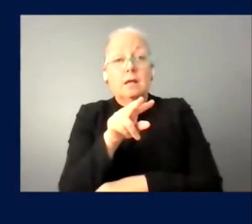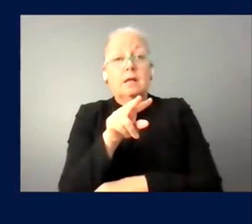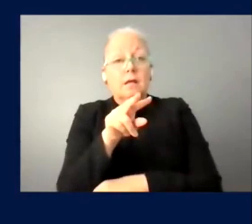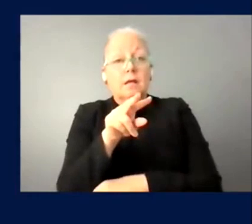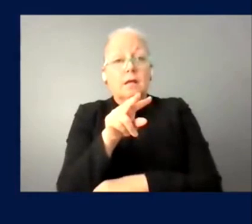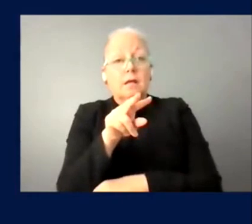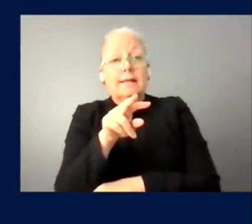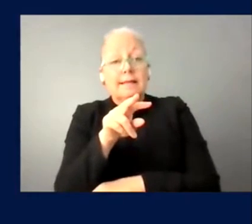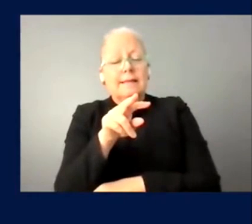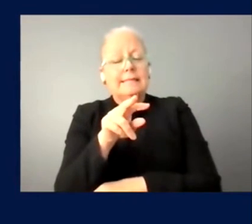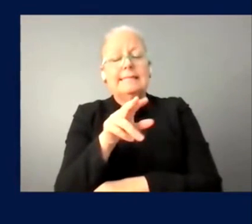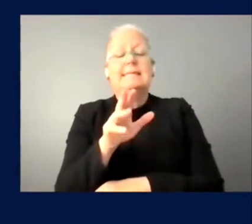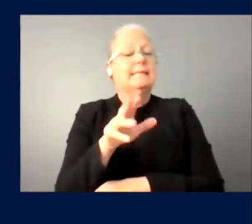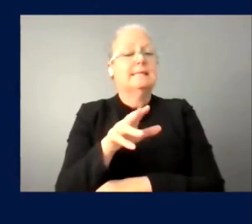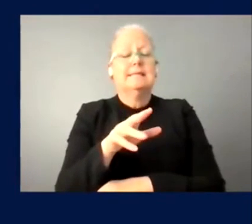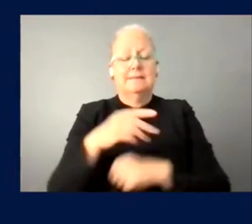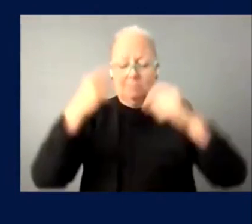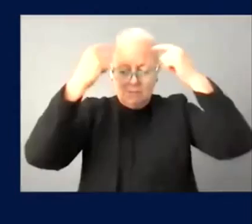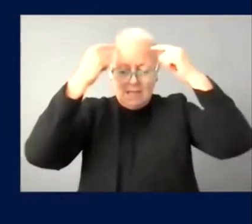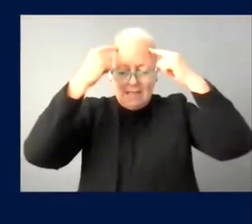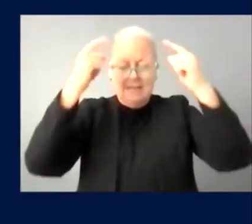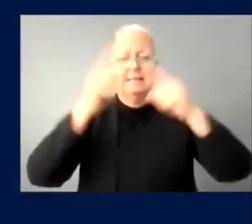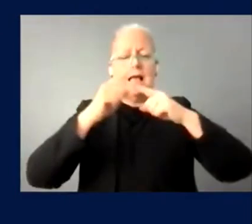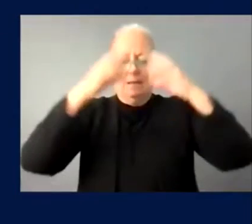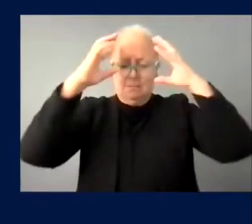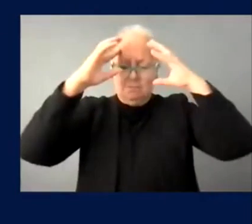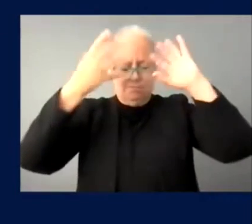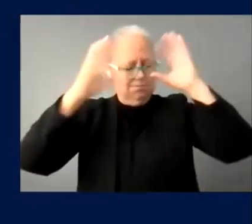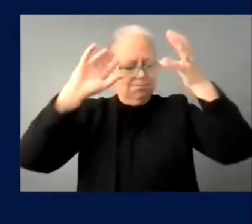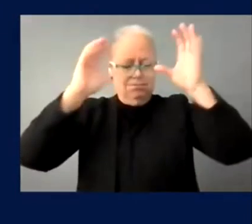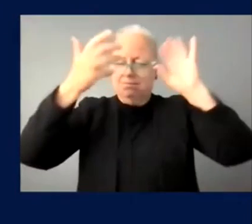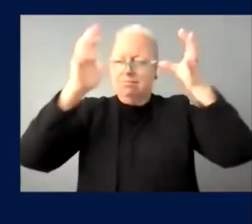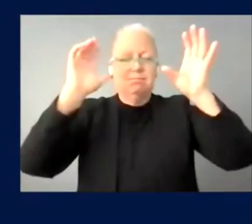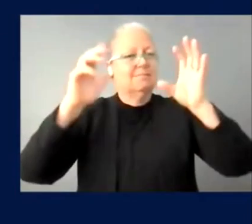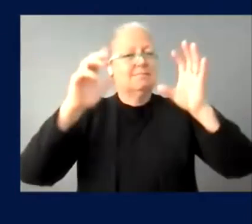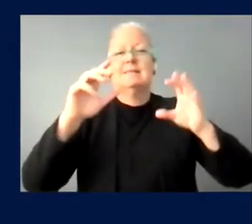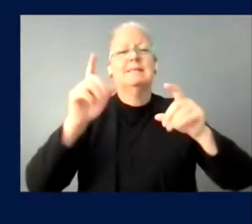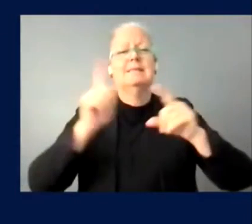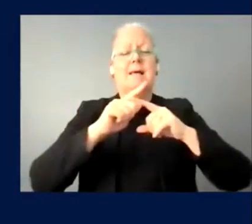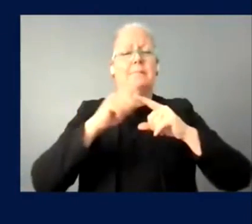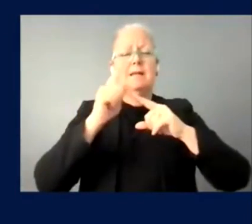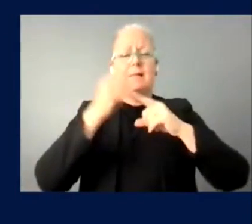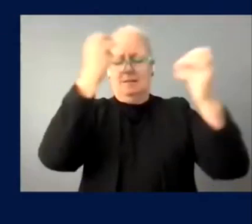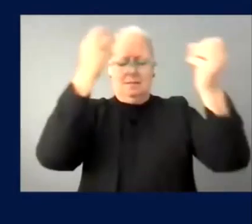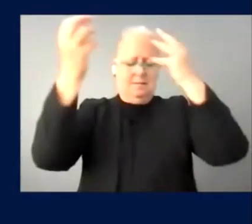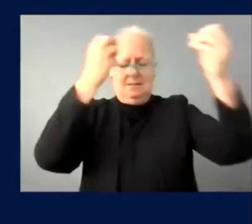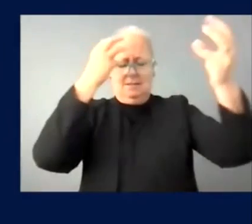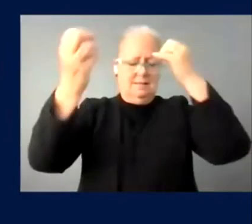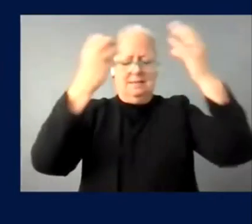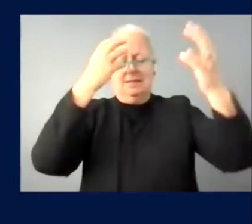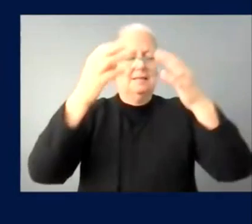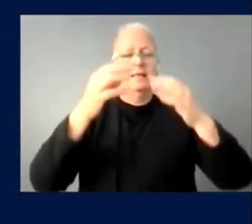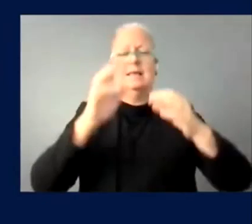brain is simply overstimulated. You can't process all the data you are getting. And this new room is a big relief.